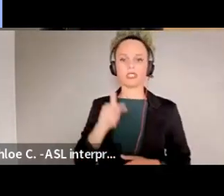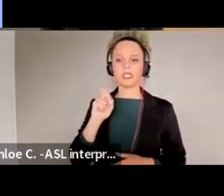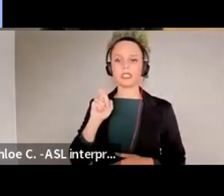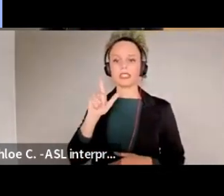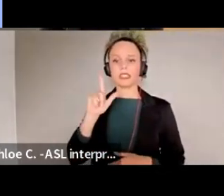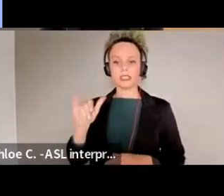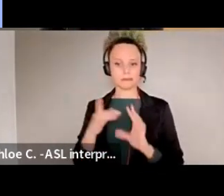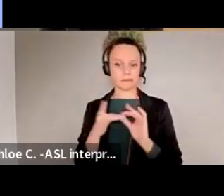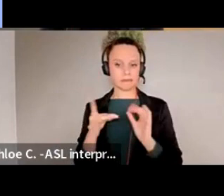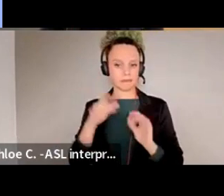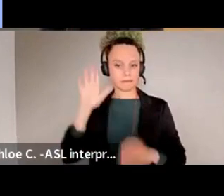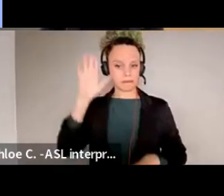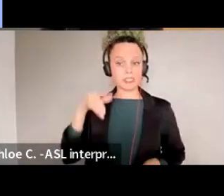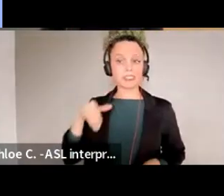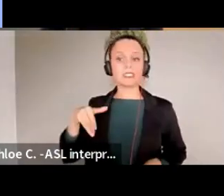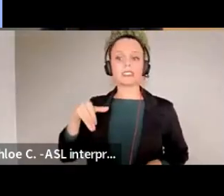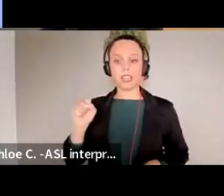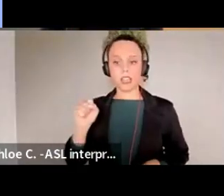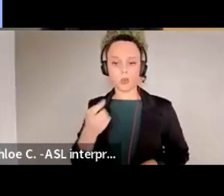part.